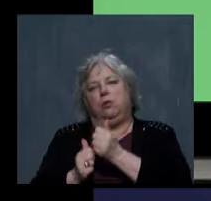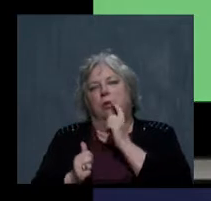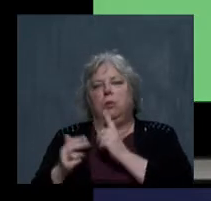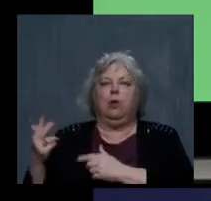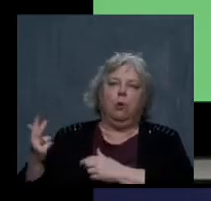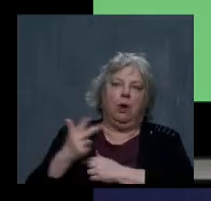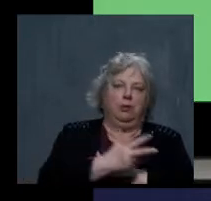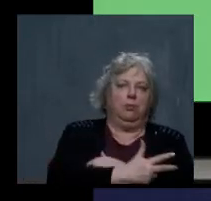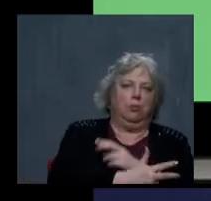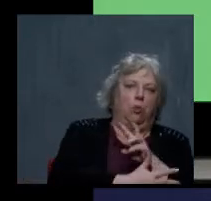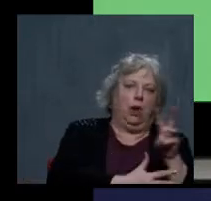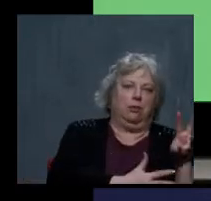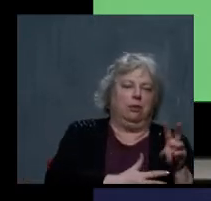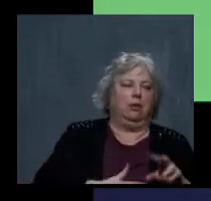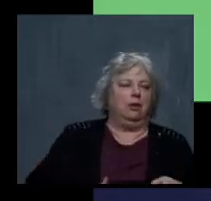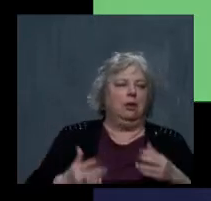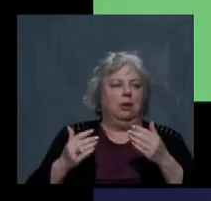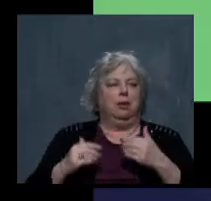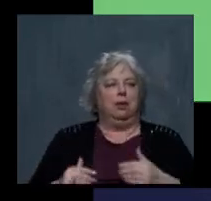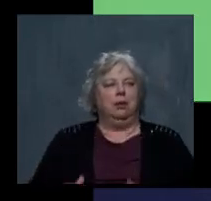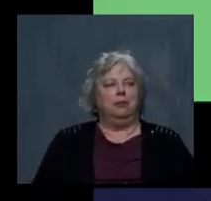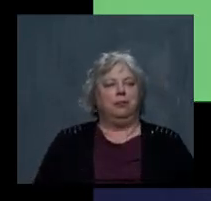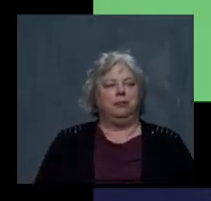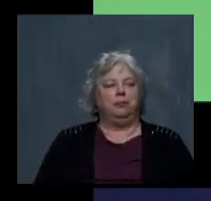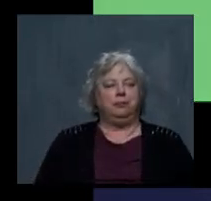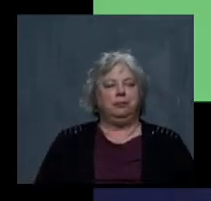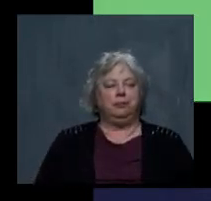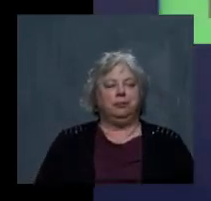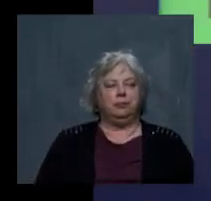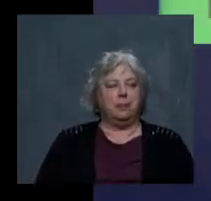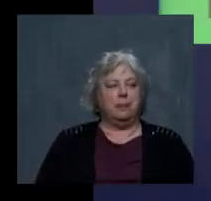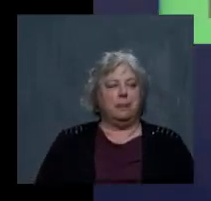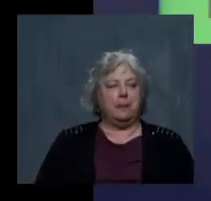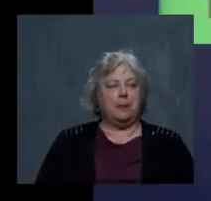we can probably go to the next slide now.